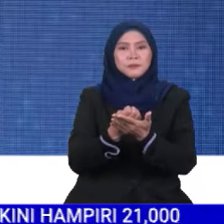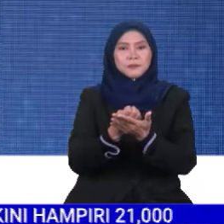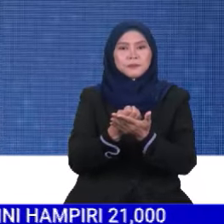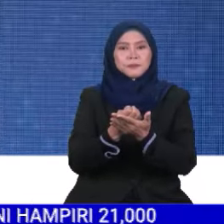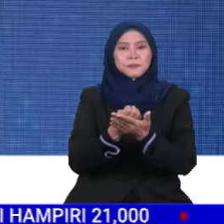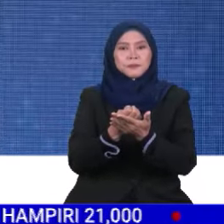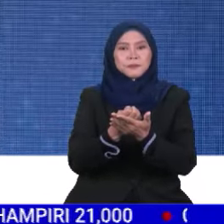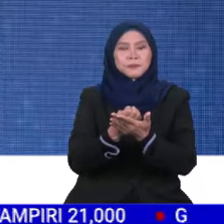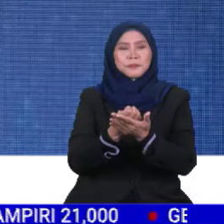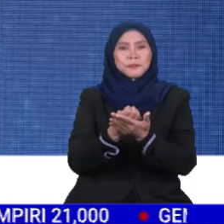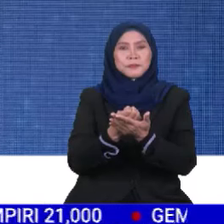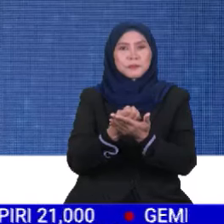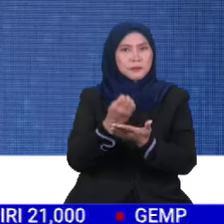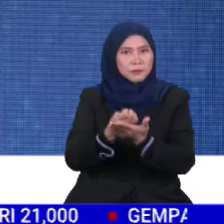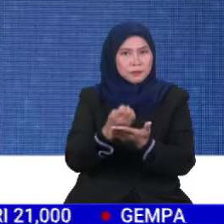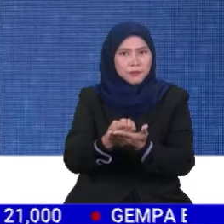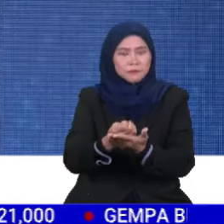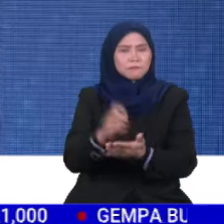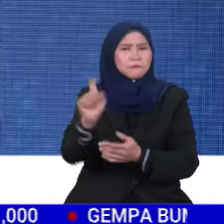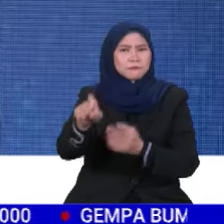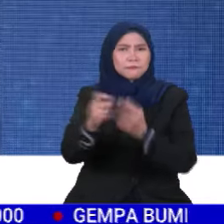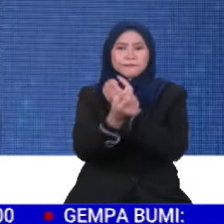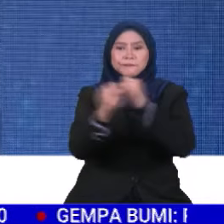must be propelled,